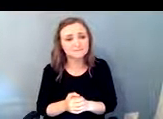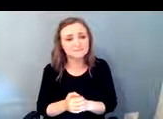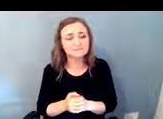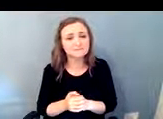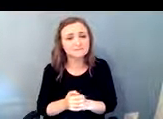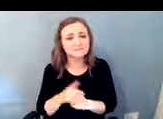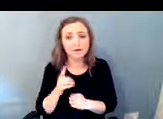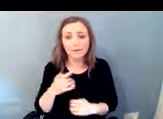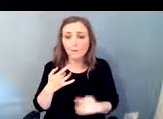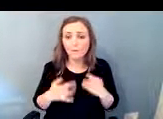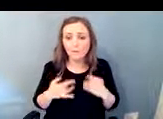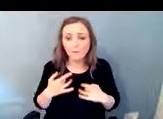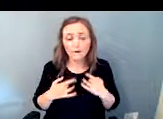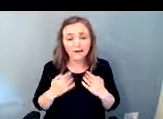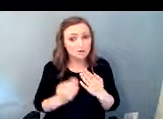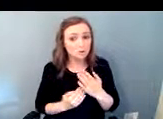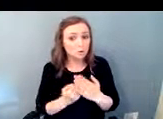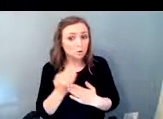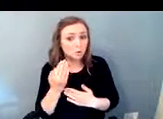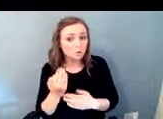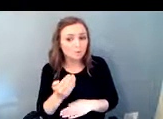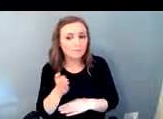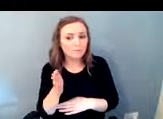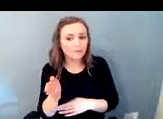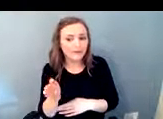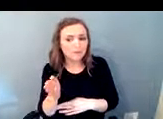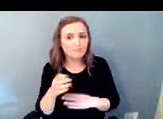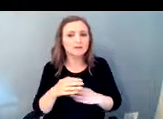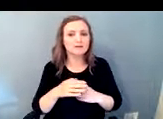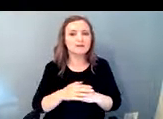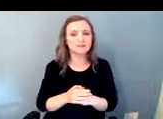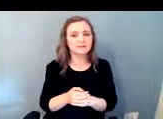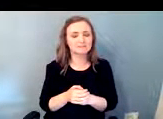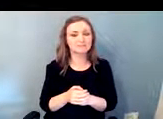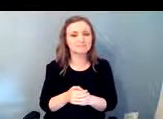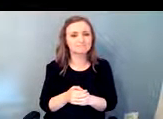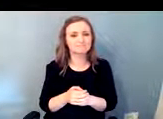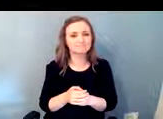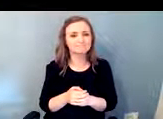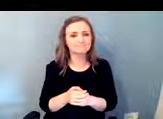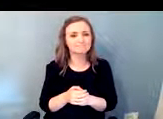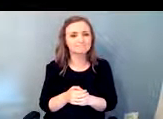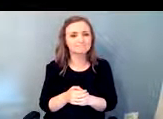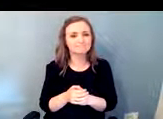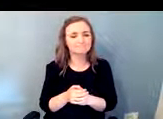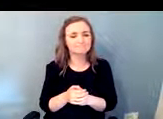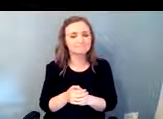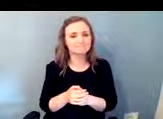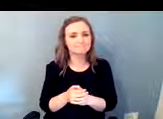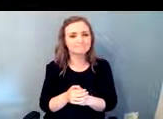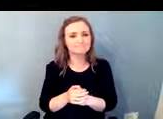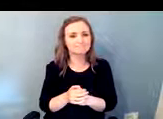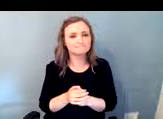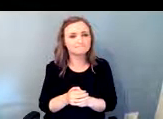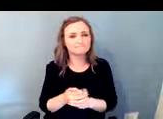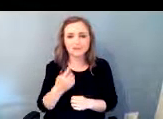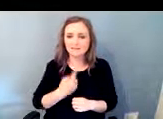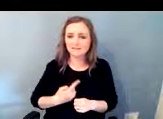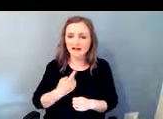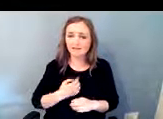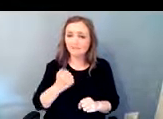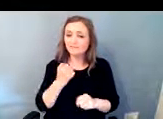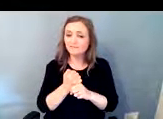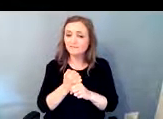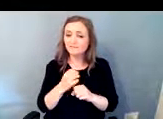new pathway, which I think we'll see more and more of. I think it's excellent that as a GP myself, to